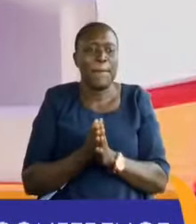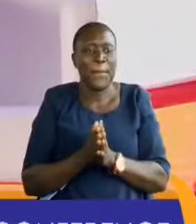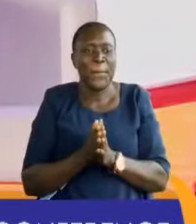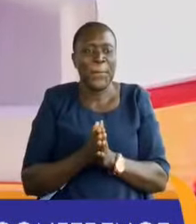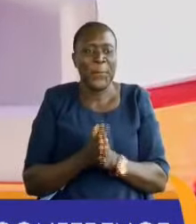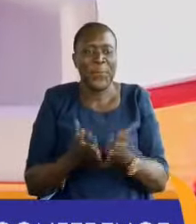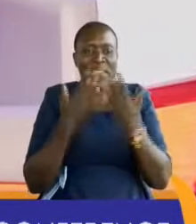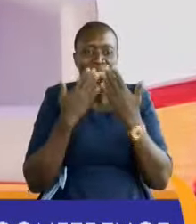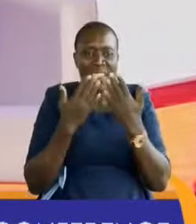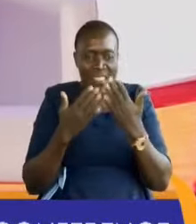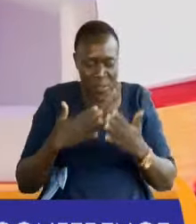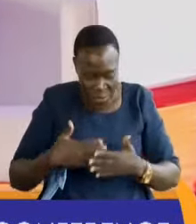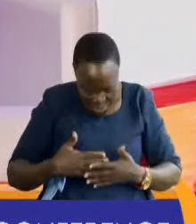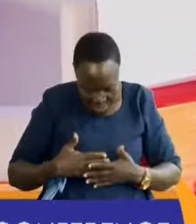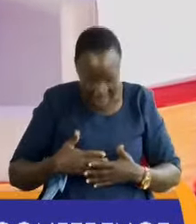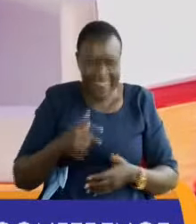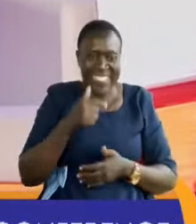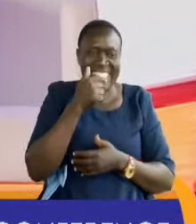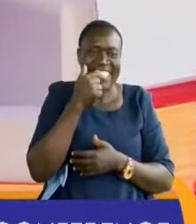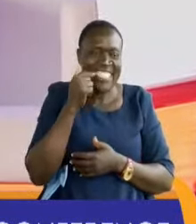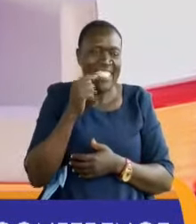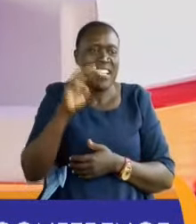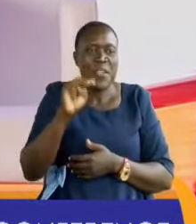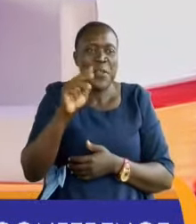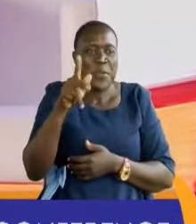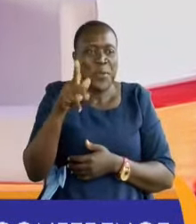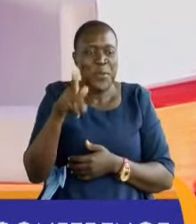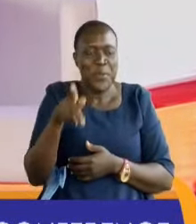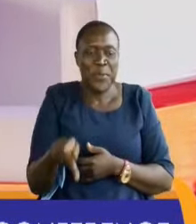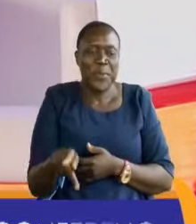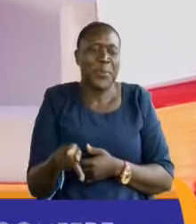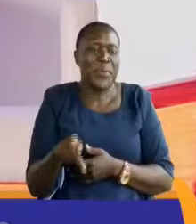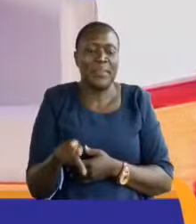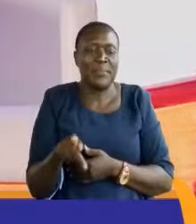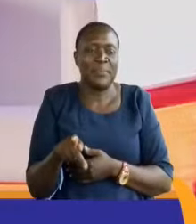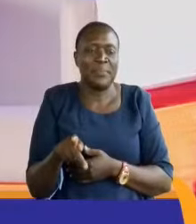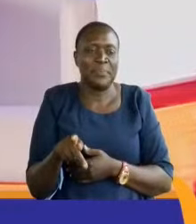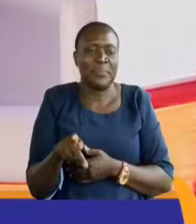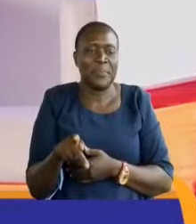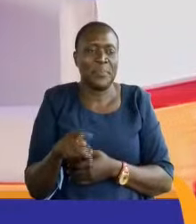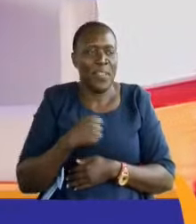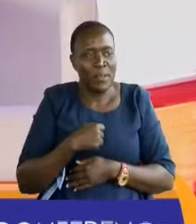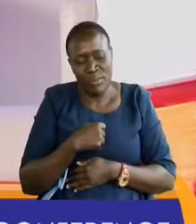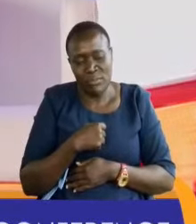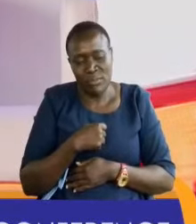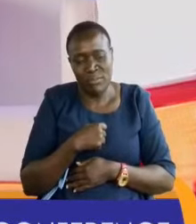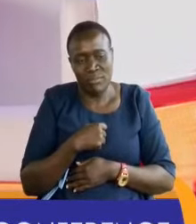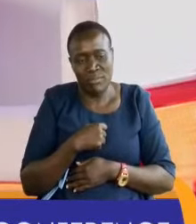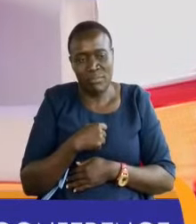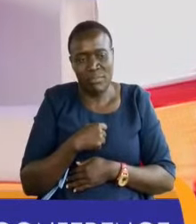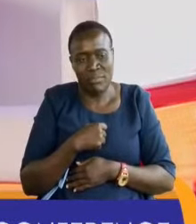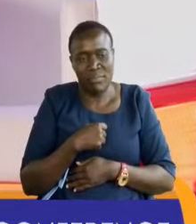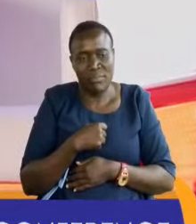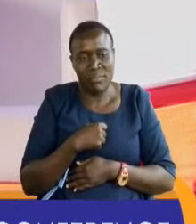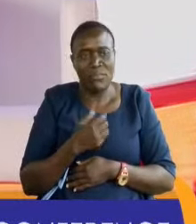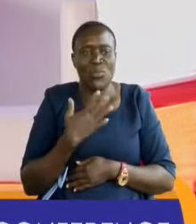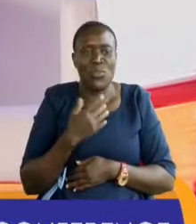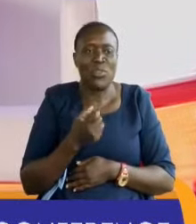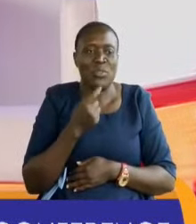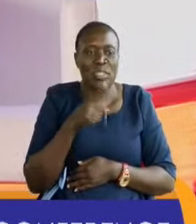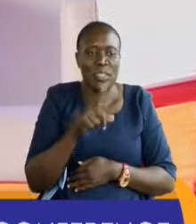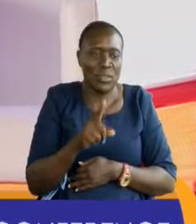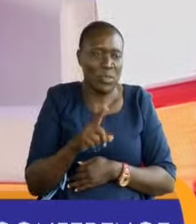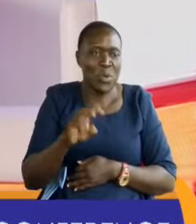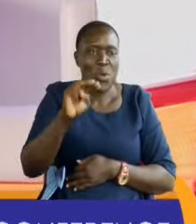Thank you, Honorable Kaluma, our MP. I'm really sorry, my apologies. I'd like to recognize